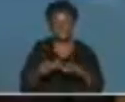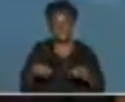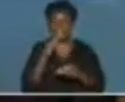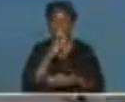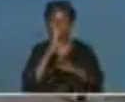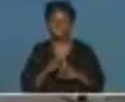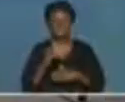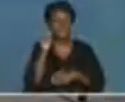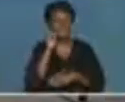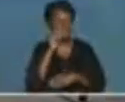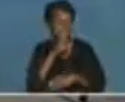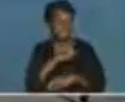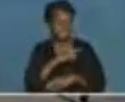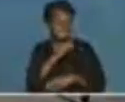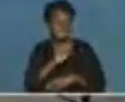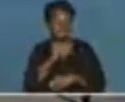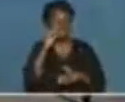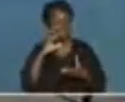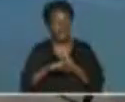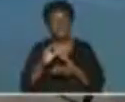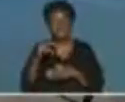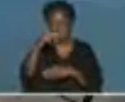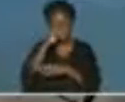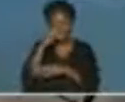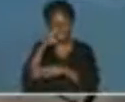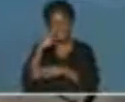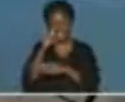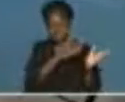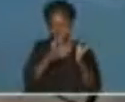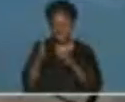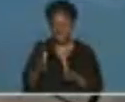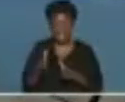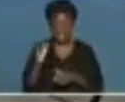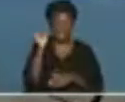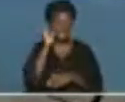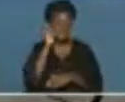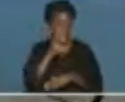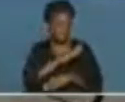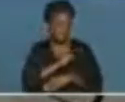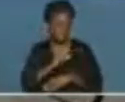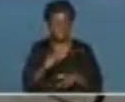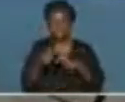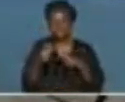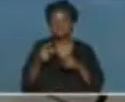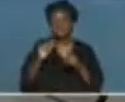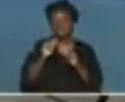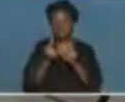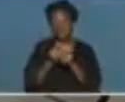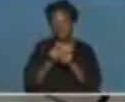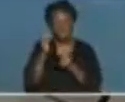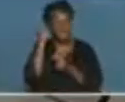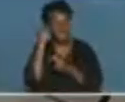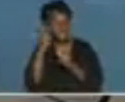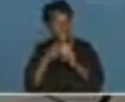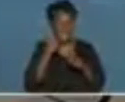Prime Minister and organizer, Superintendent Indira Bell, giving the group a number of tips to identify and avoid